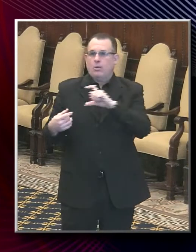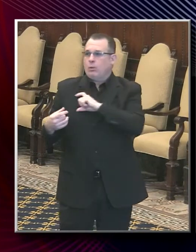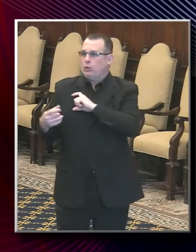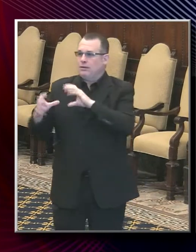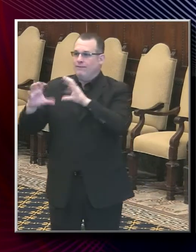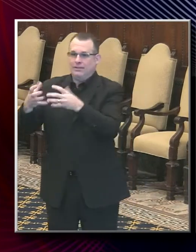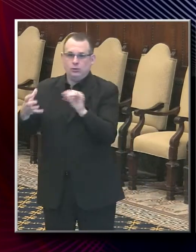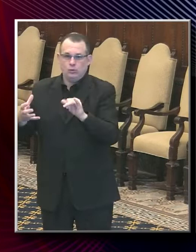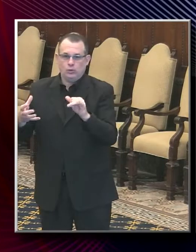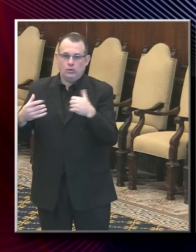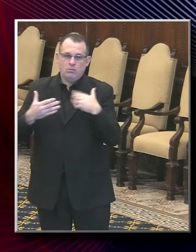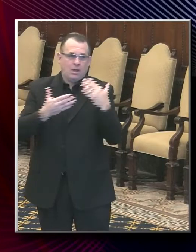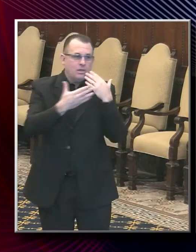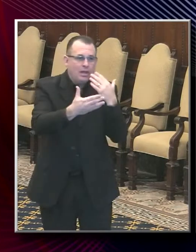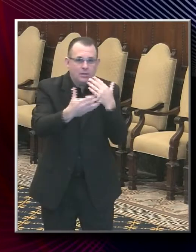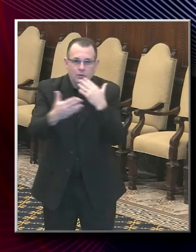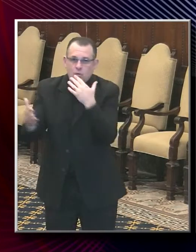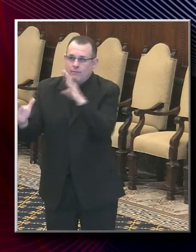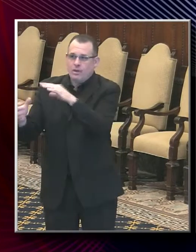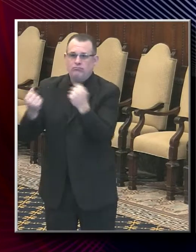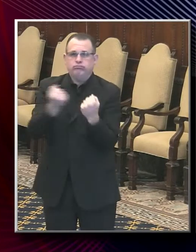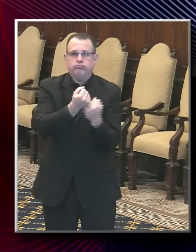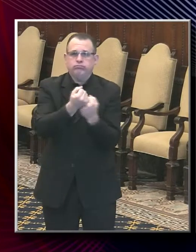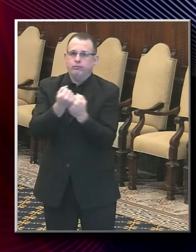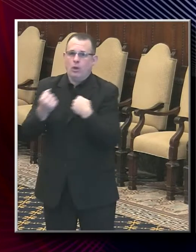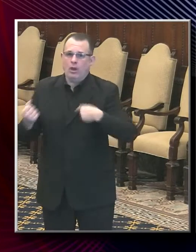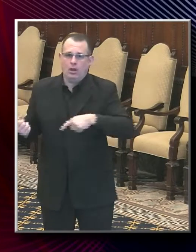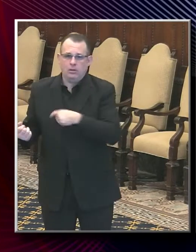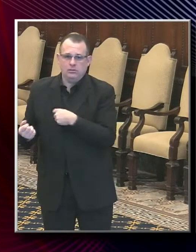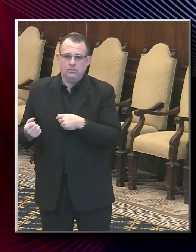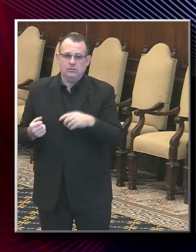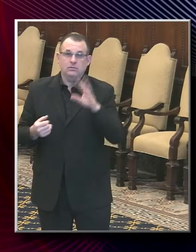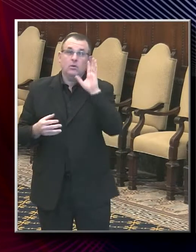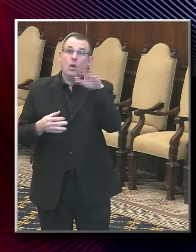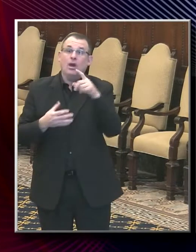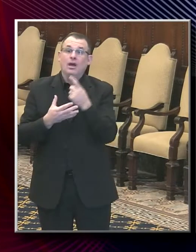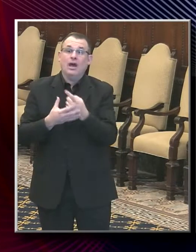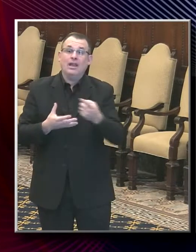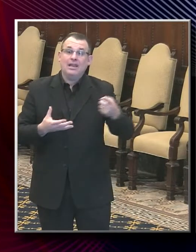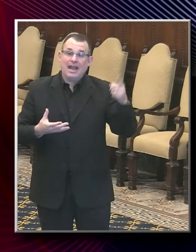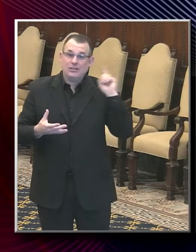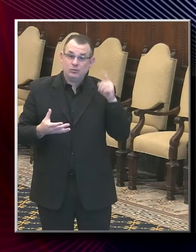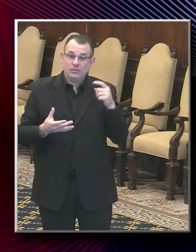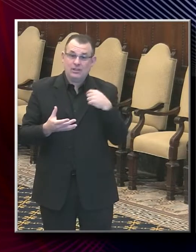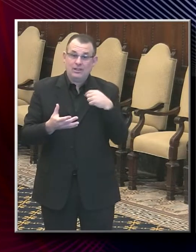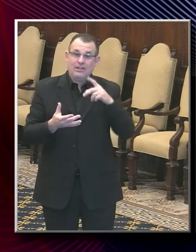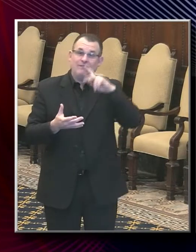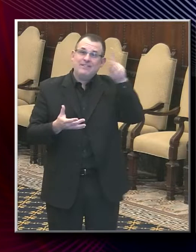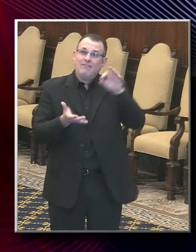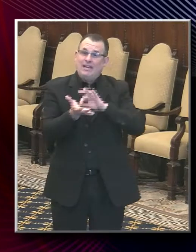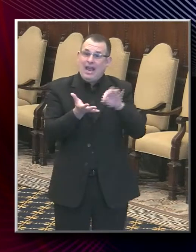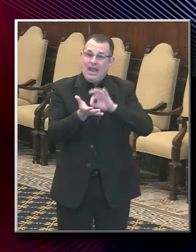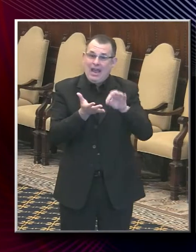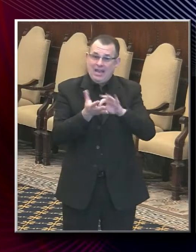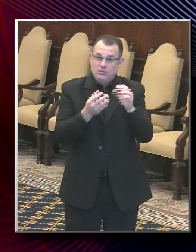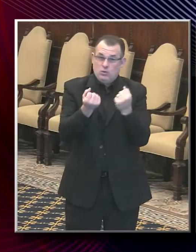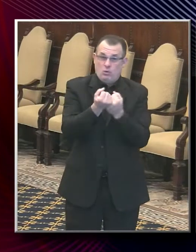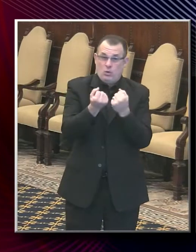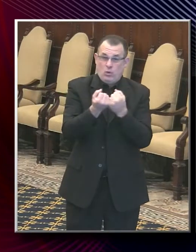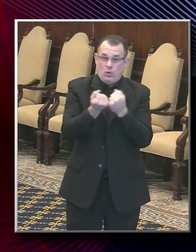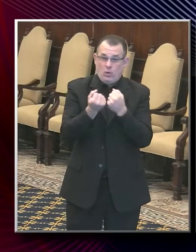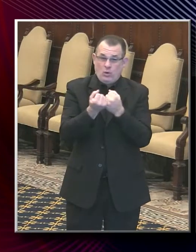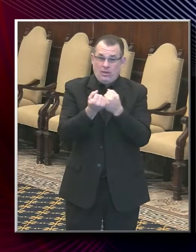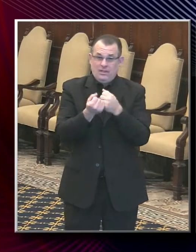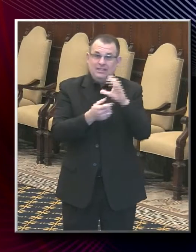appreciated. Last week, Philly Counts, the city's effort to support the next United States Census, launched